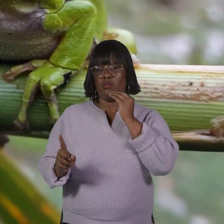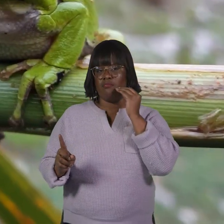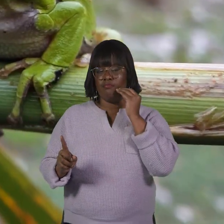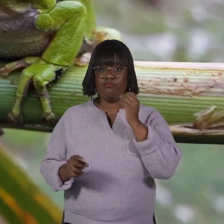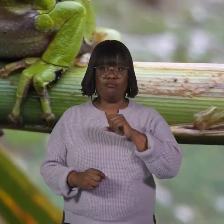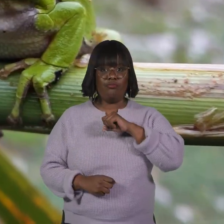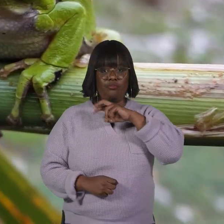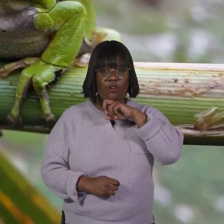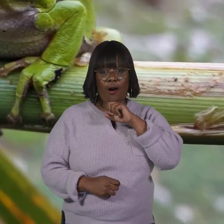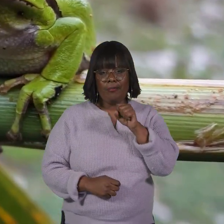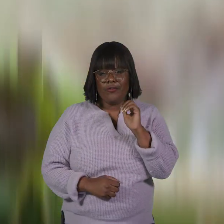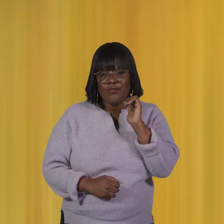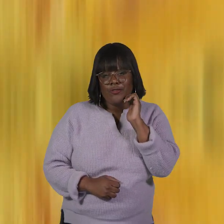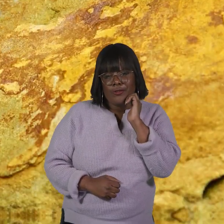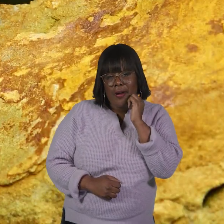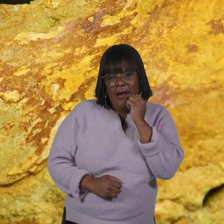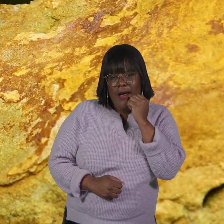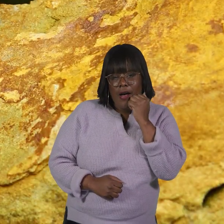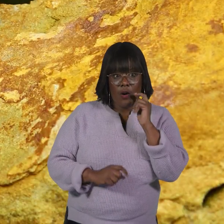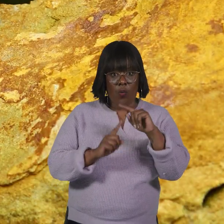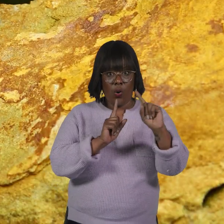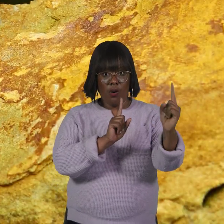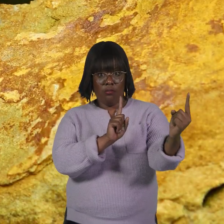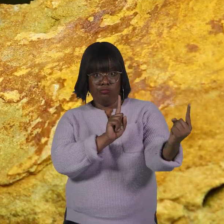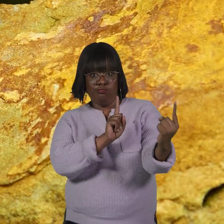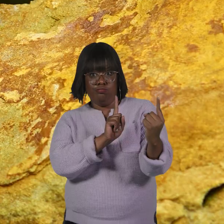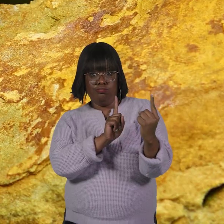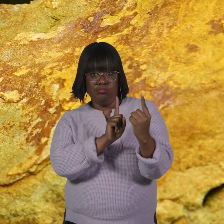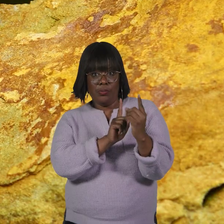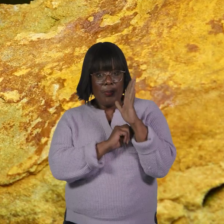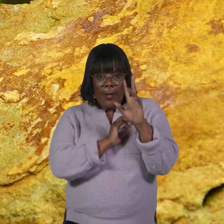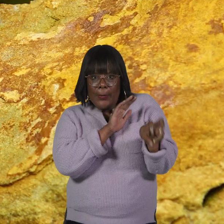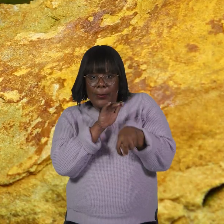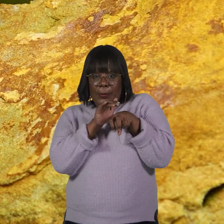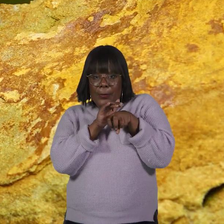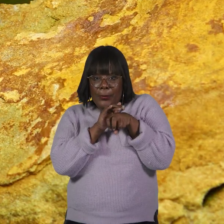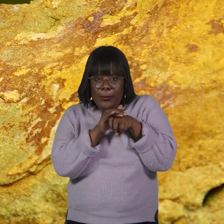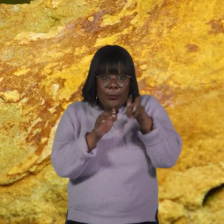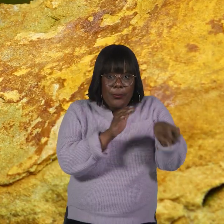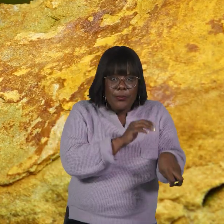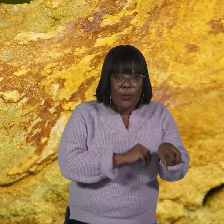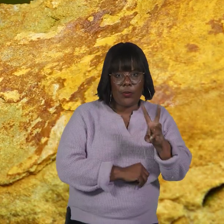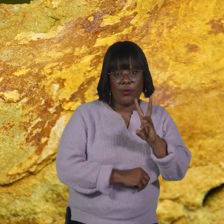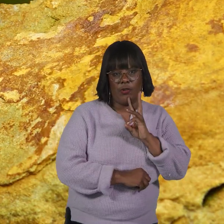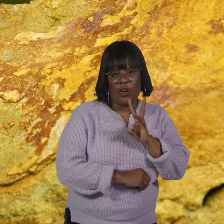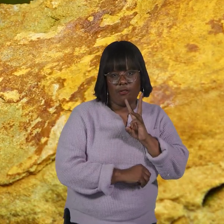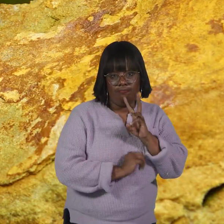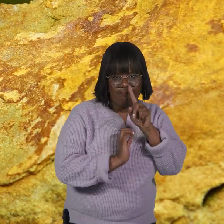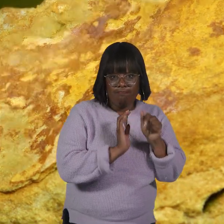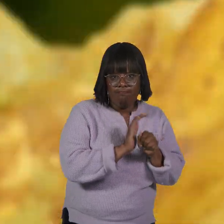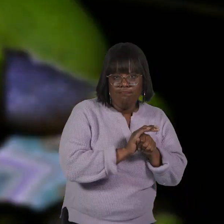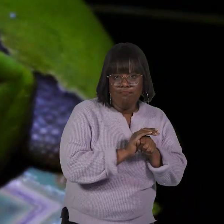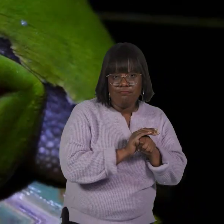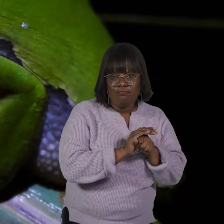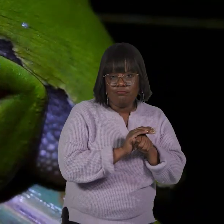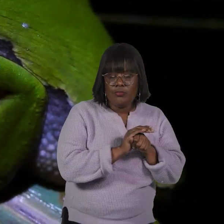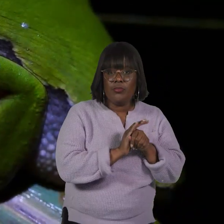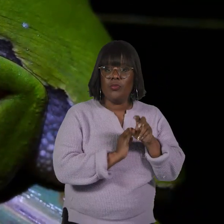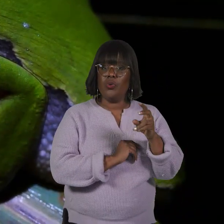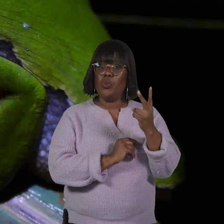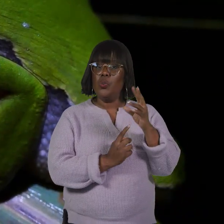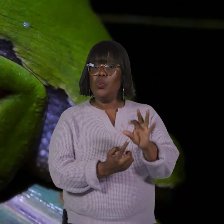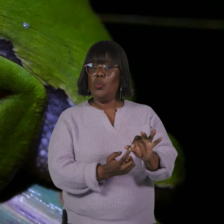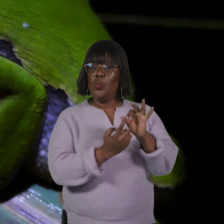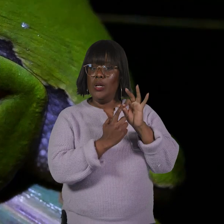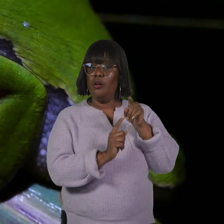Frogs can be shy, though. When you approach them, they leap for cover, preferably in water. Two